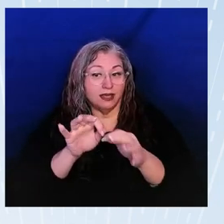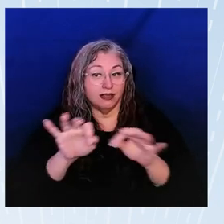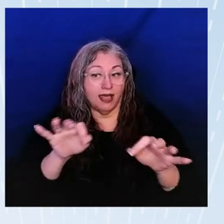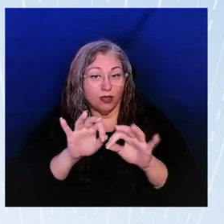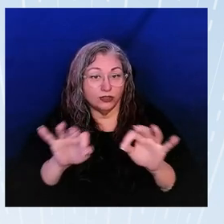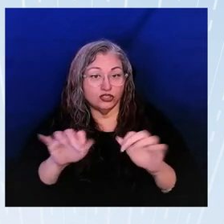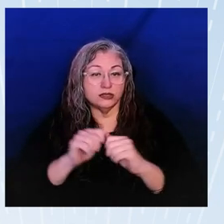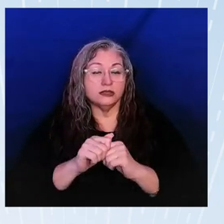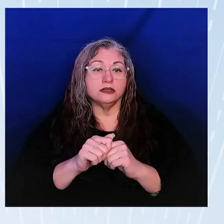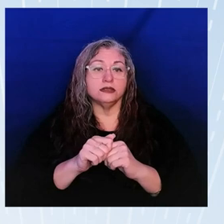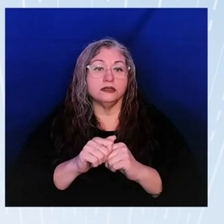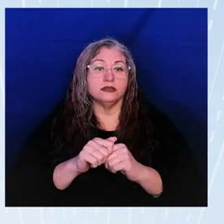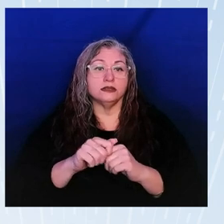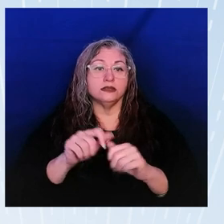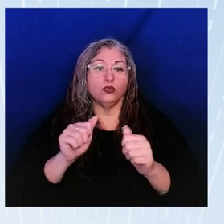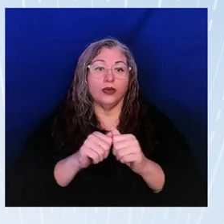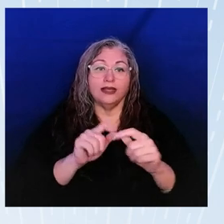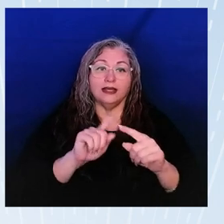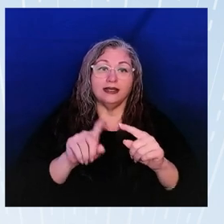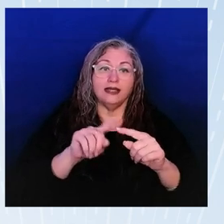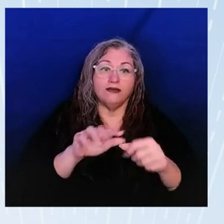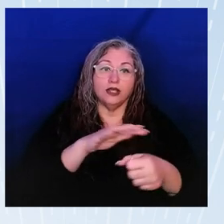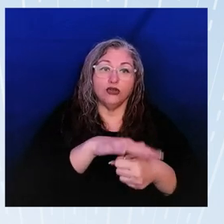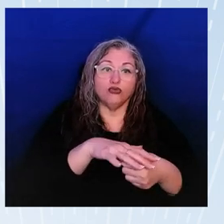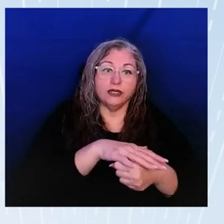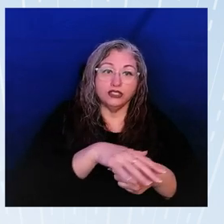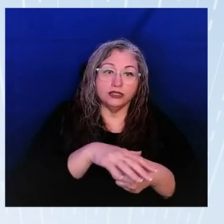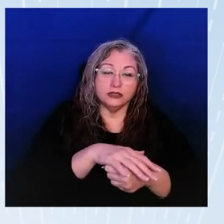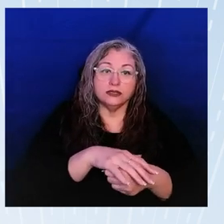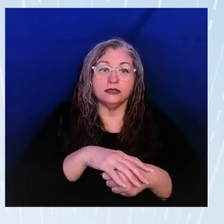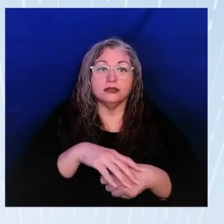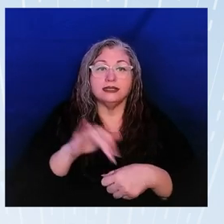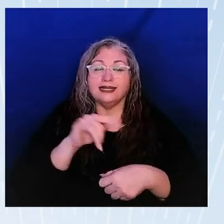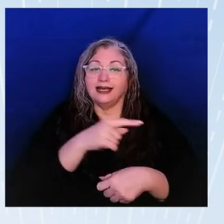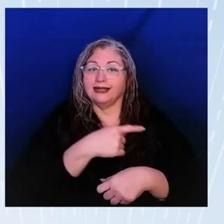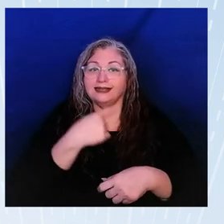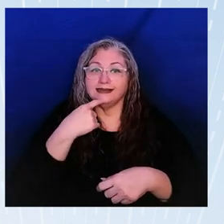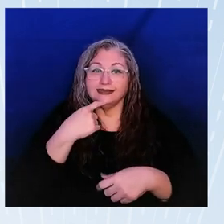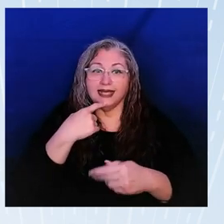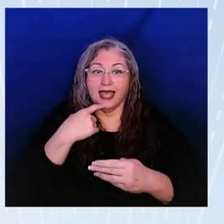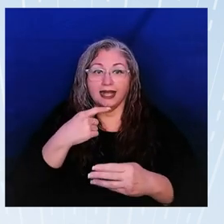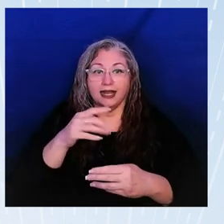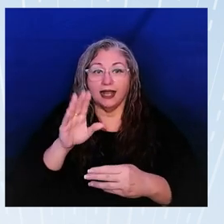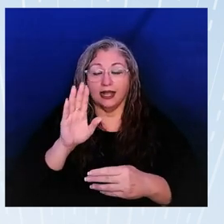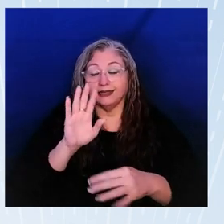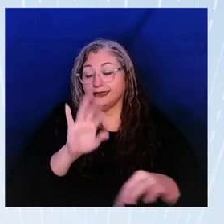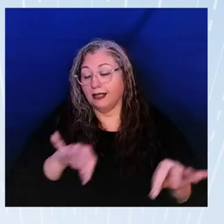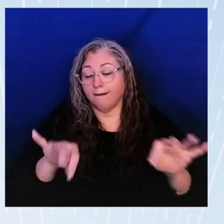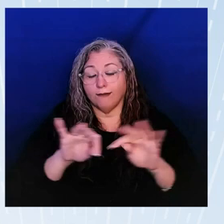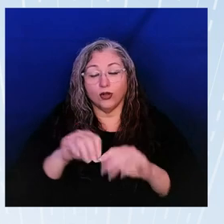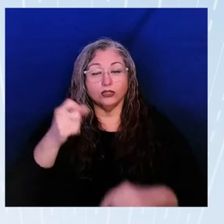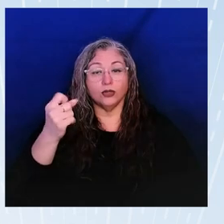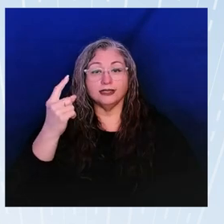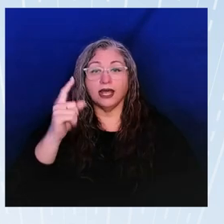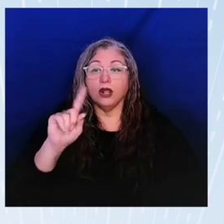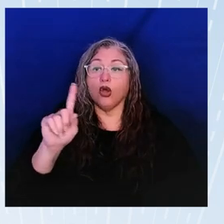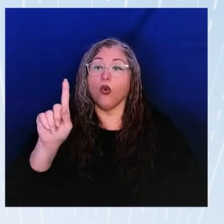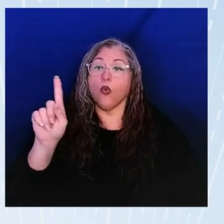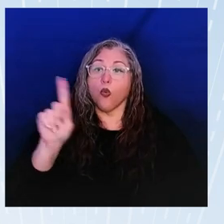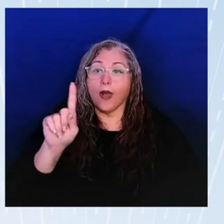in different regions, like he said, is going to be important to understand where we